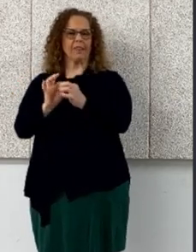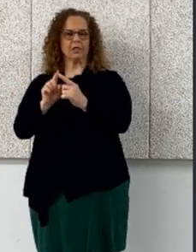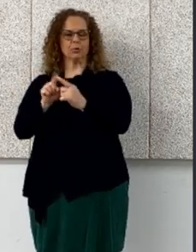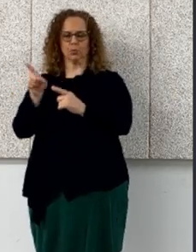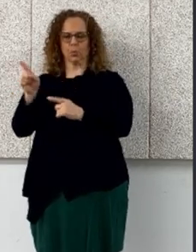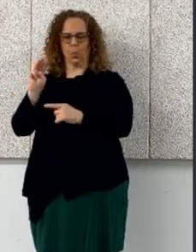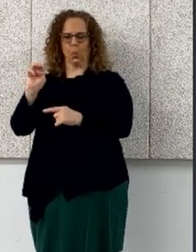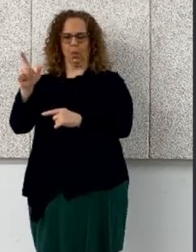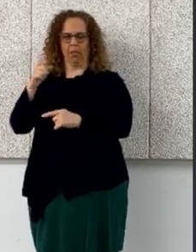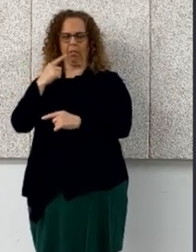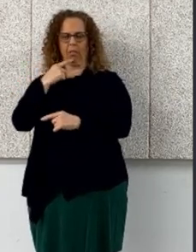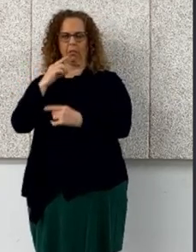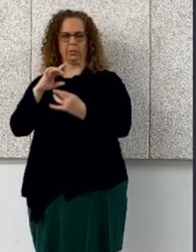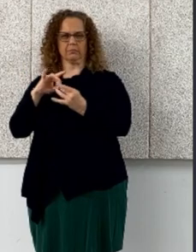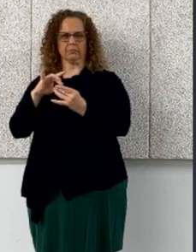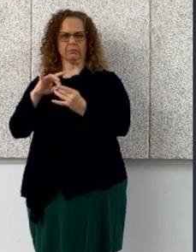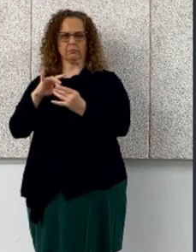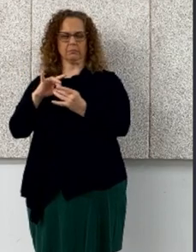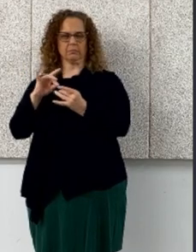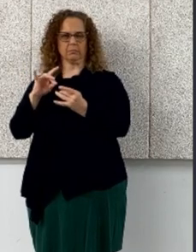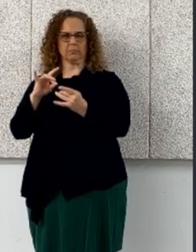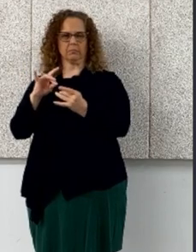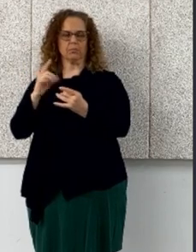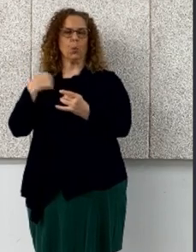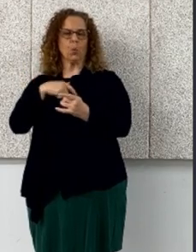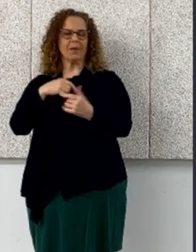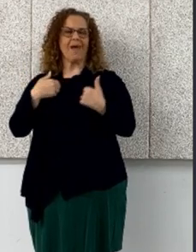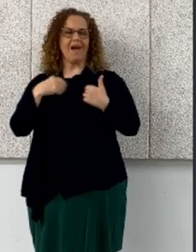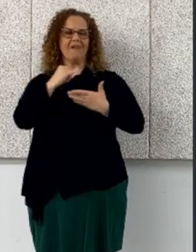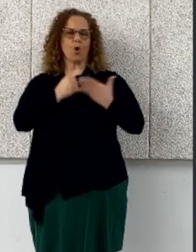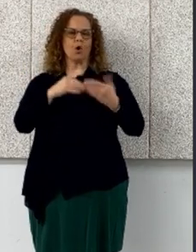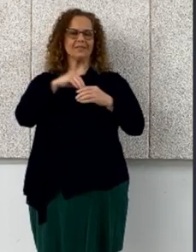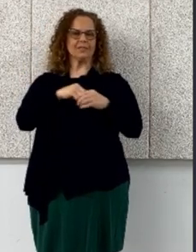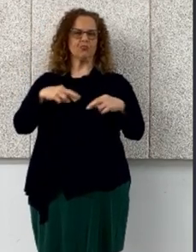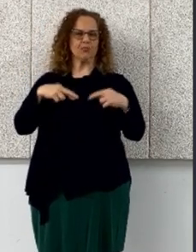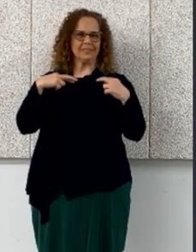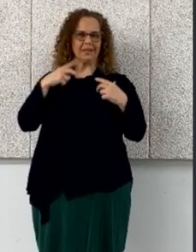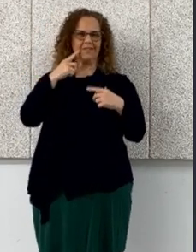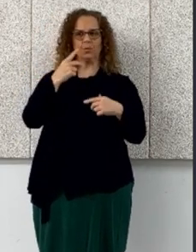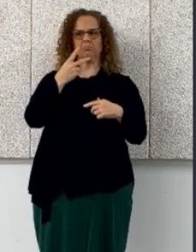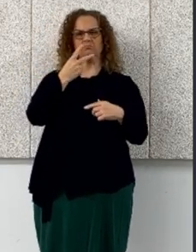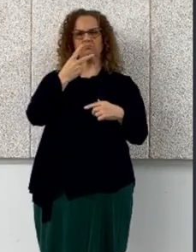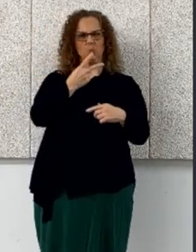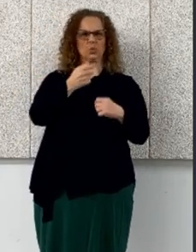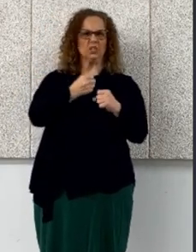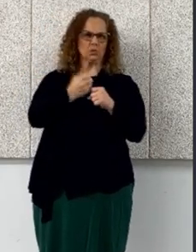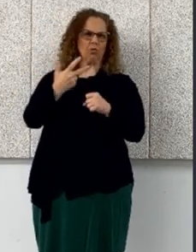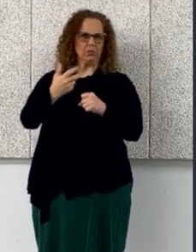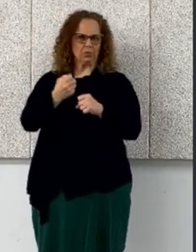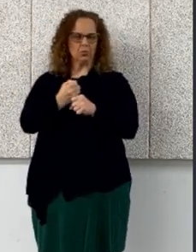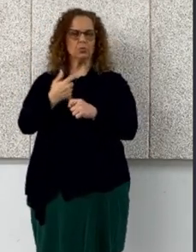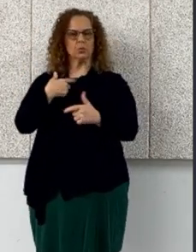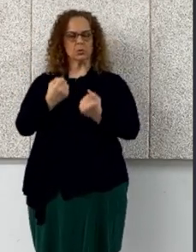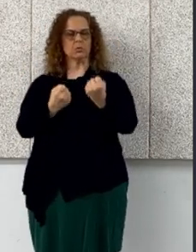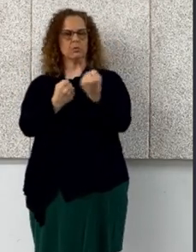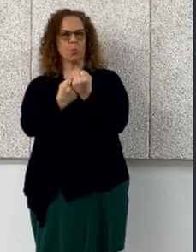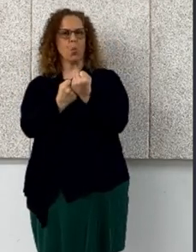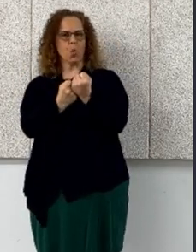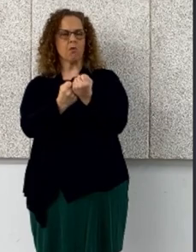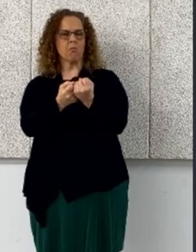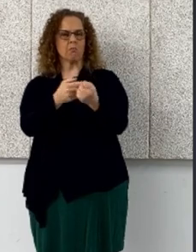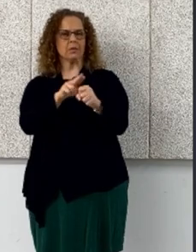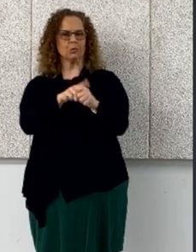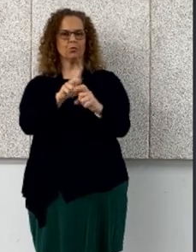talking about, our residency program. We have artists in residence with us for 2 to 3 years, and we support them organically in their process